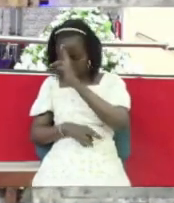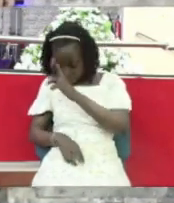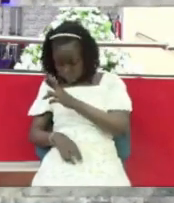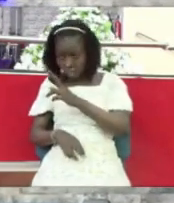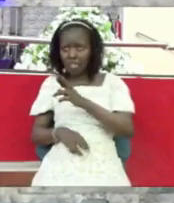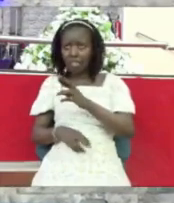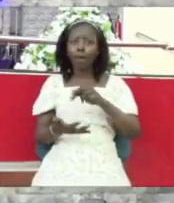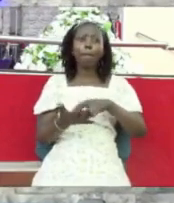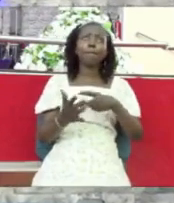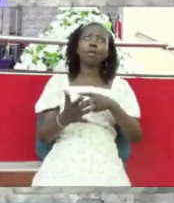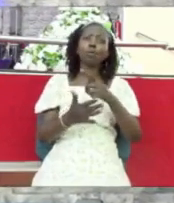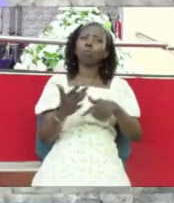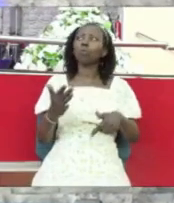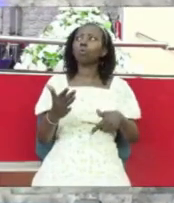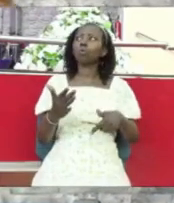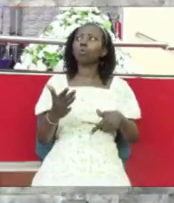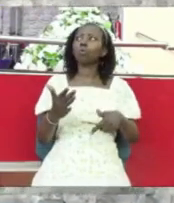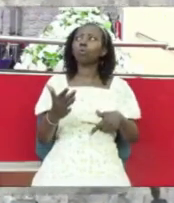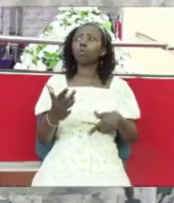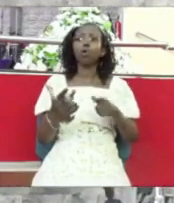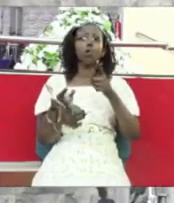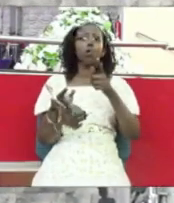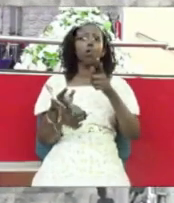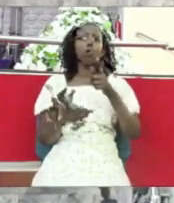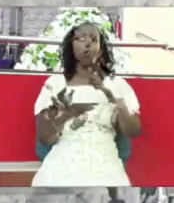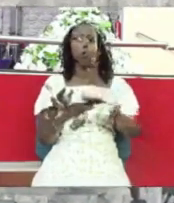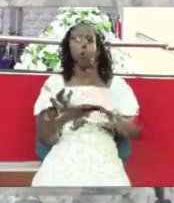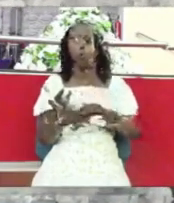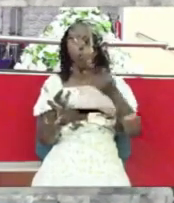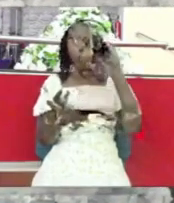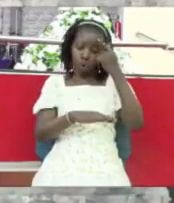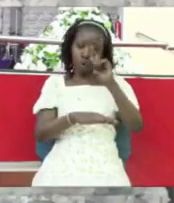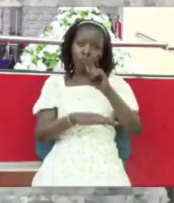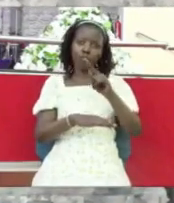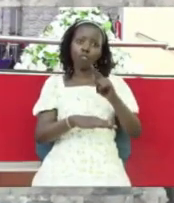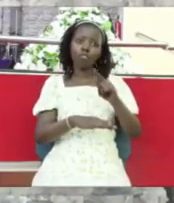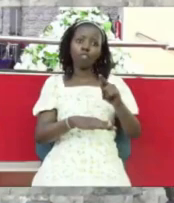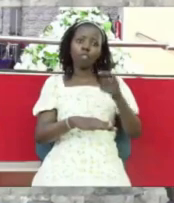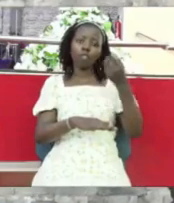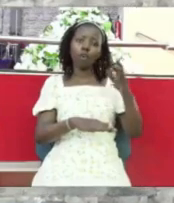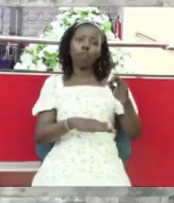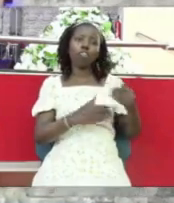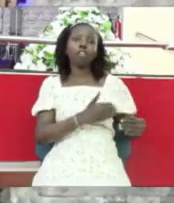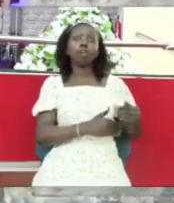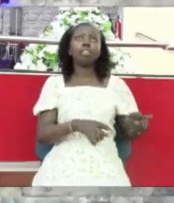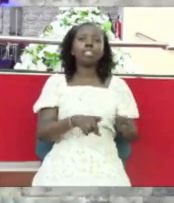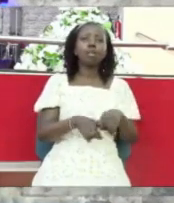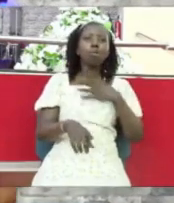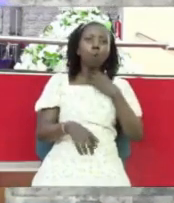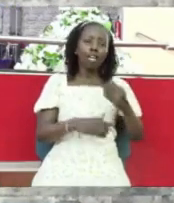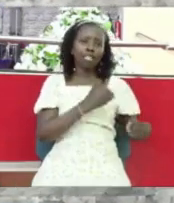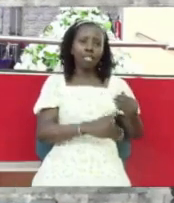would mean that you want their good. Ya kwamba unataka mambo mazuri. You are seeking their prosperity. Unataka